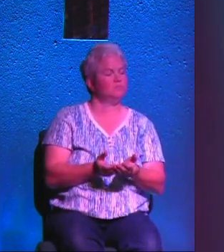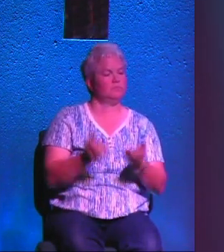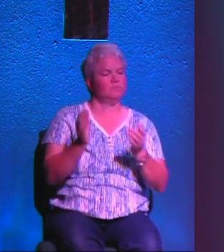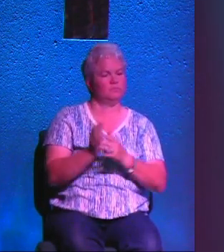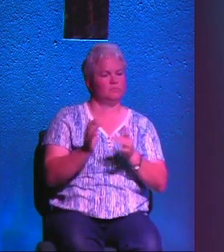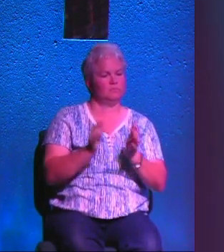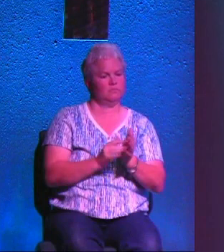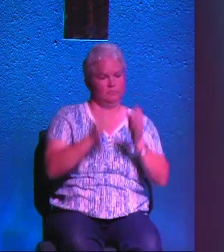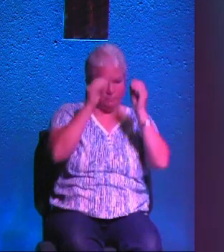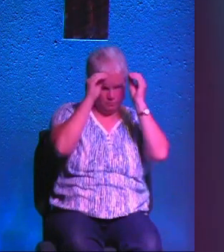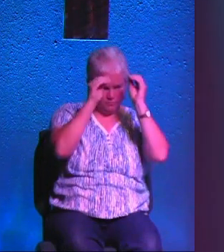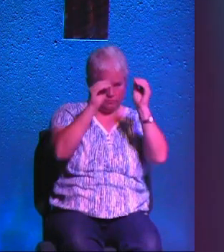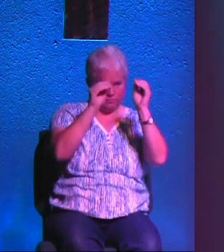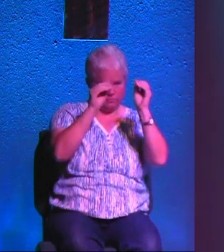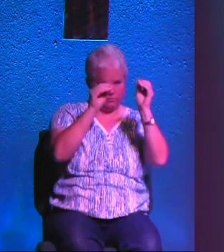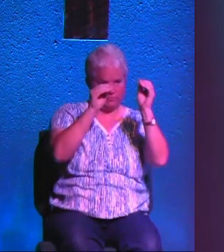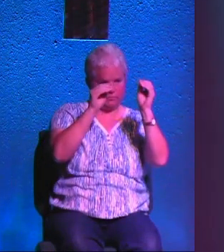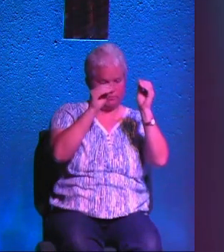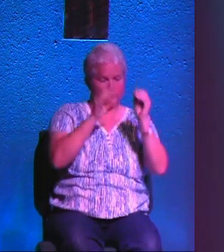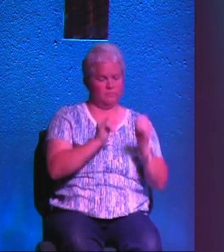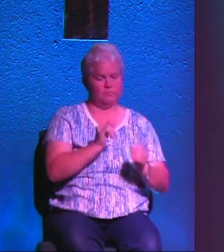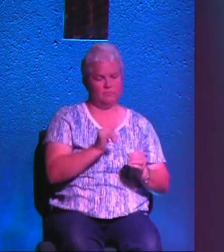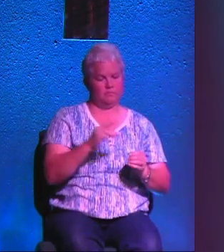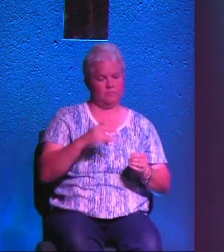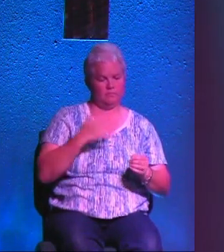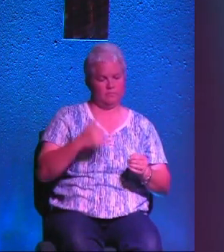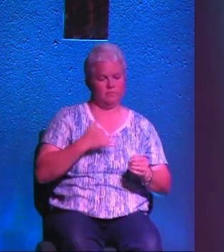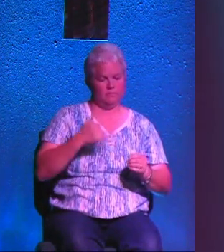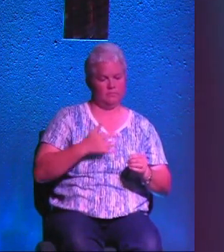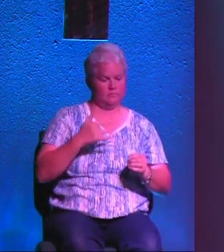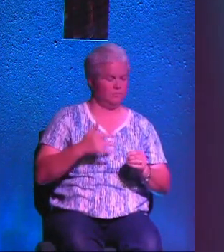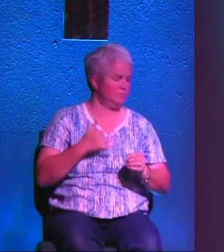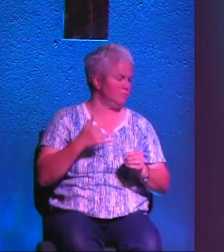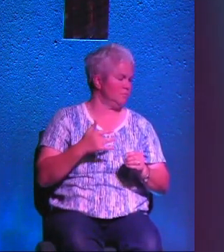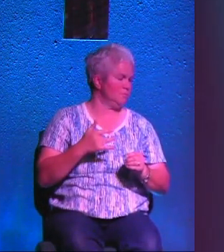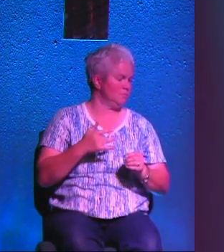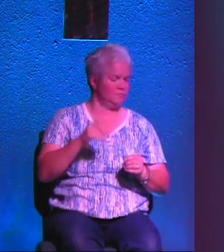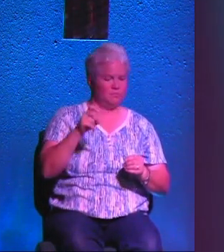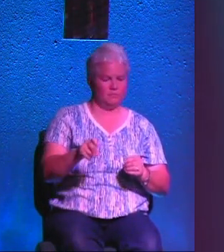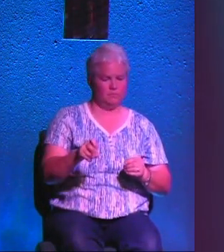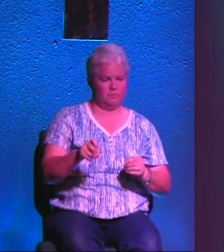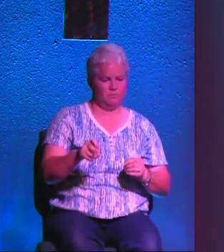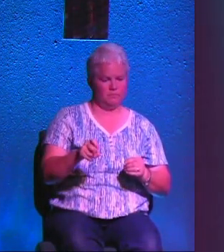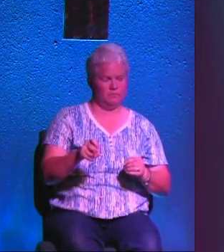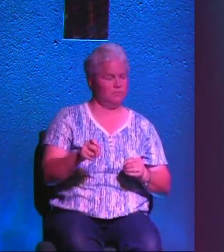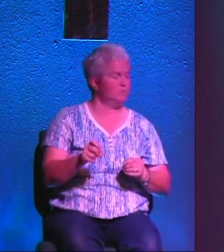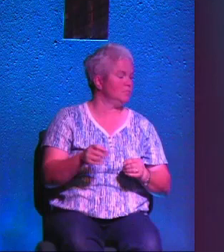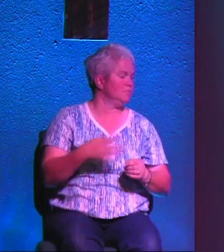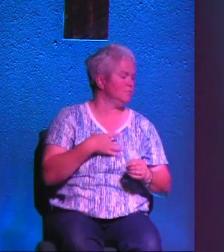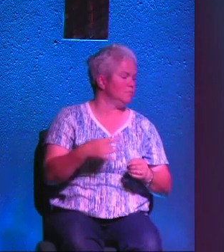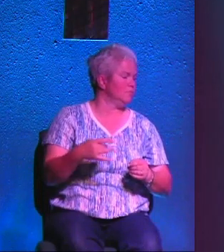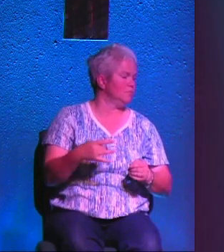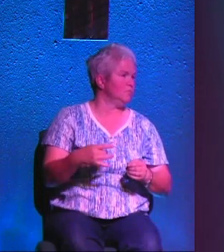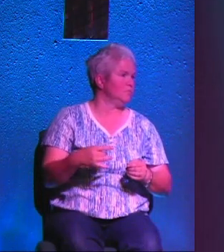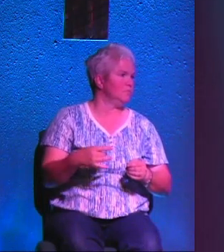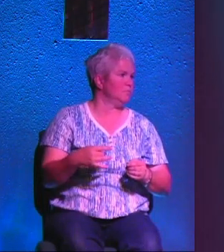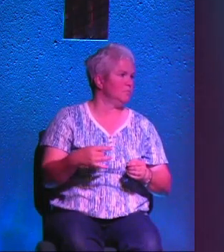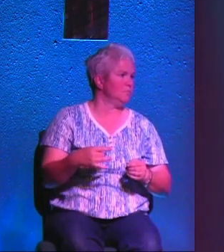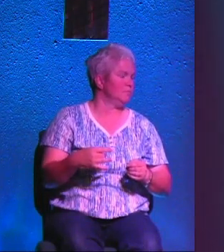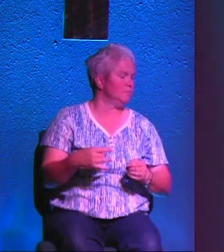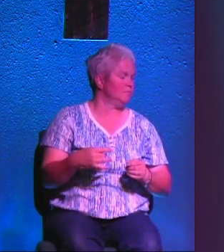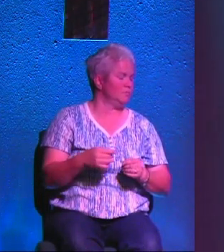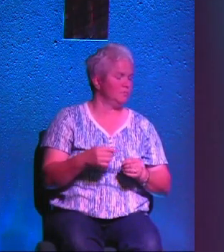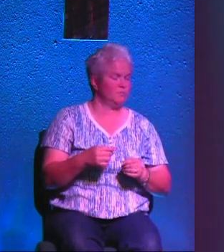what Jesus is teaching, I feel like it should be like this. That's not